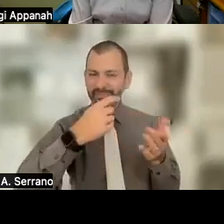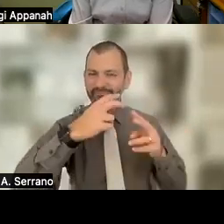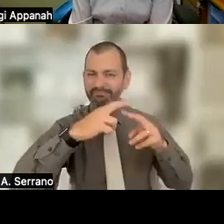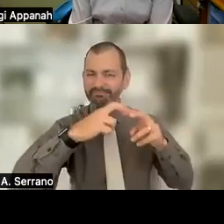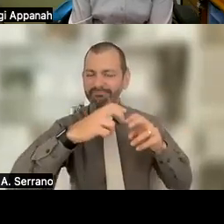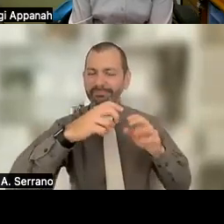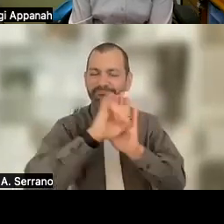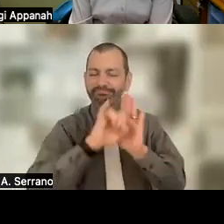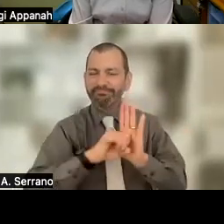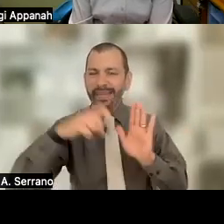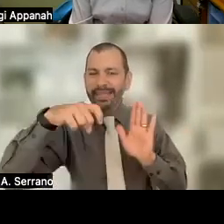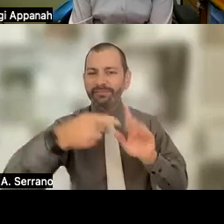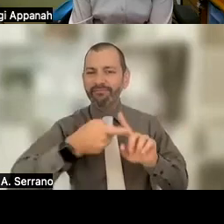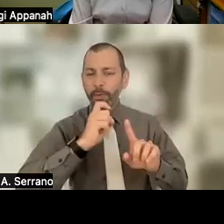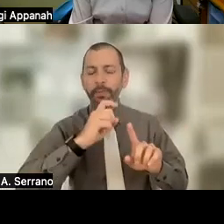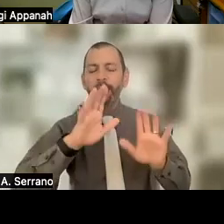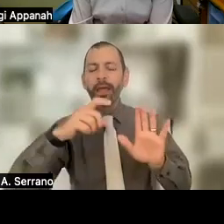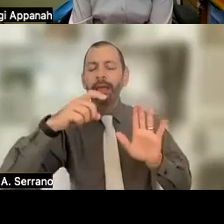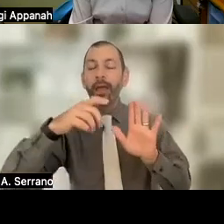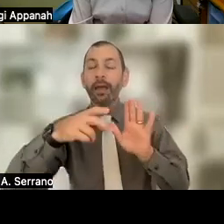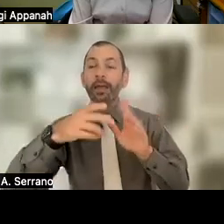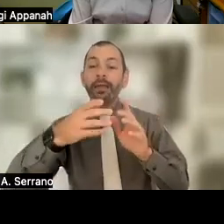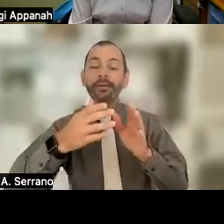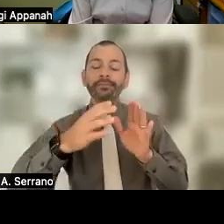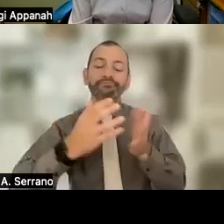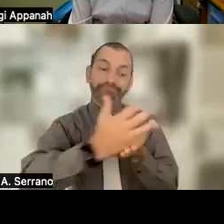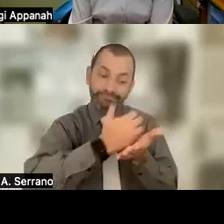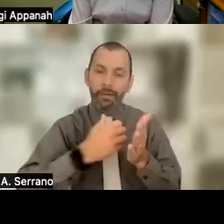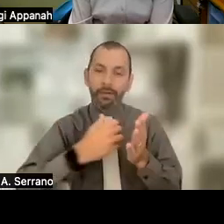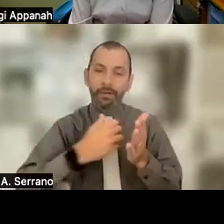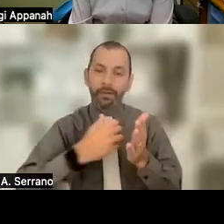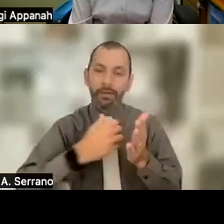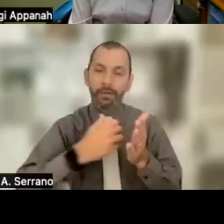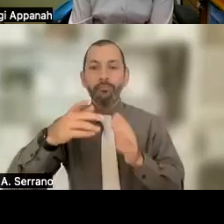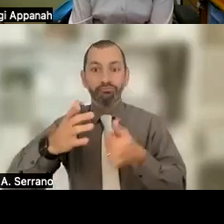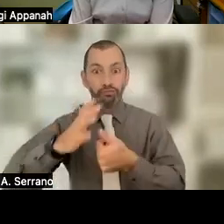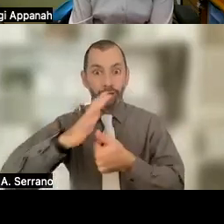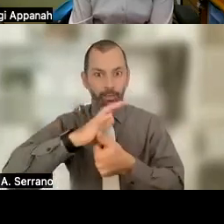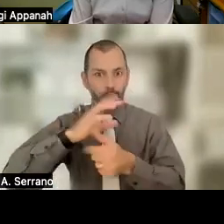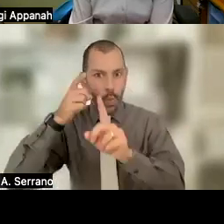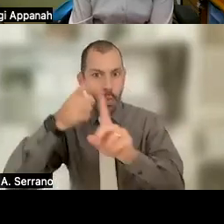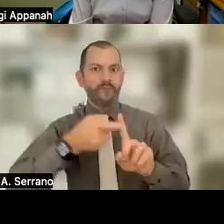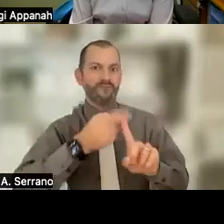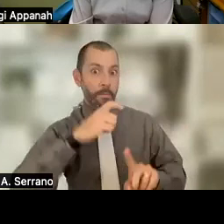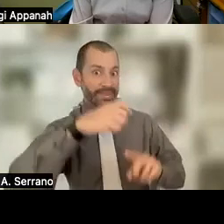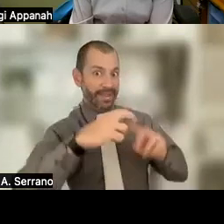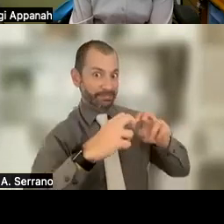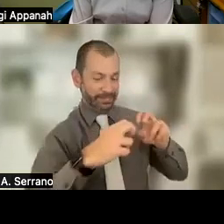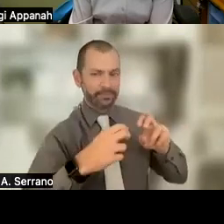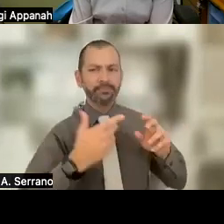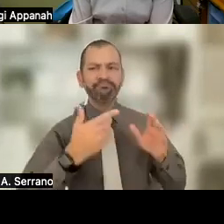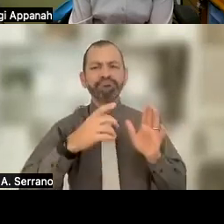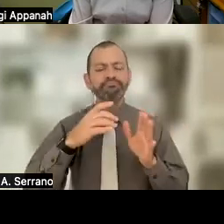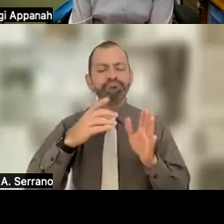As we're collecting data, analyzing and identifying needs, well, collecting the data first, and